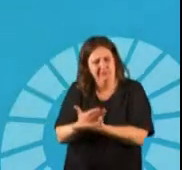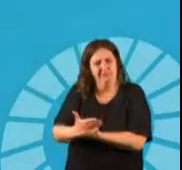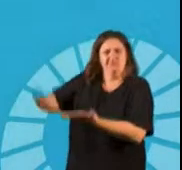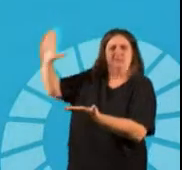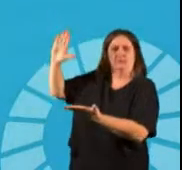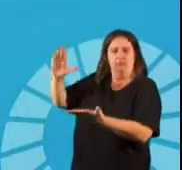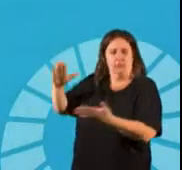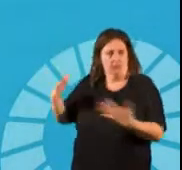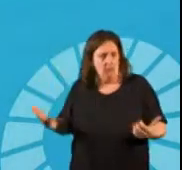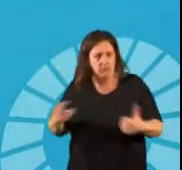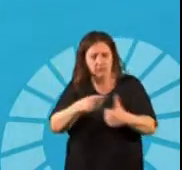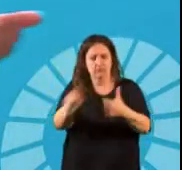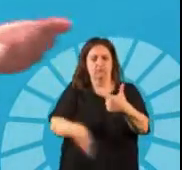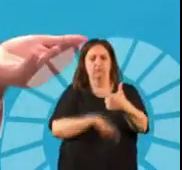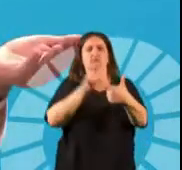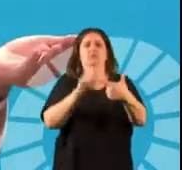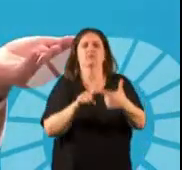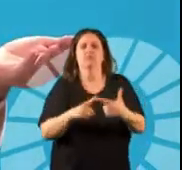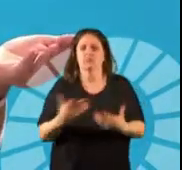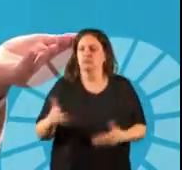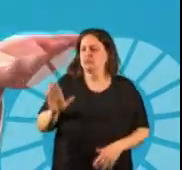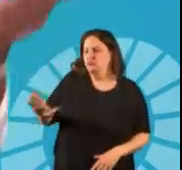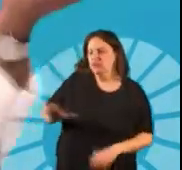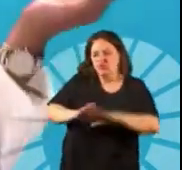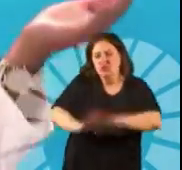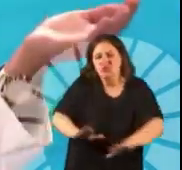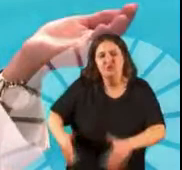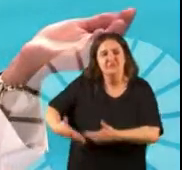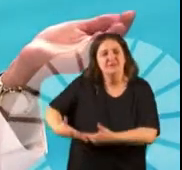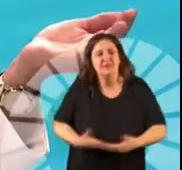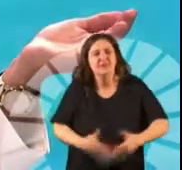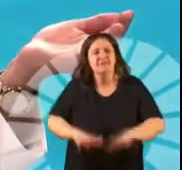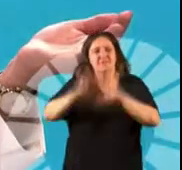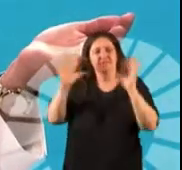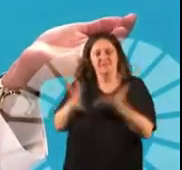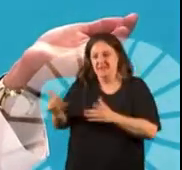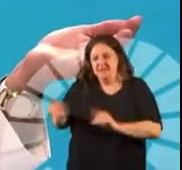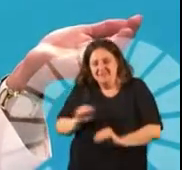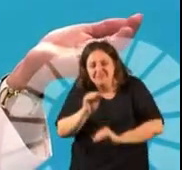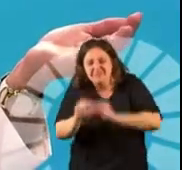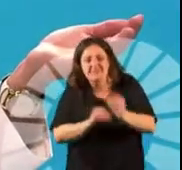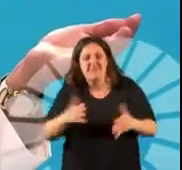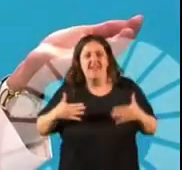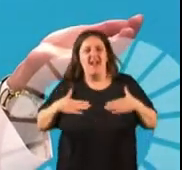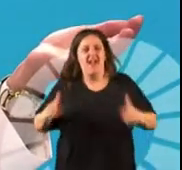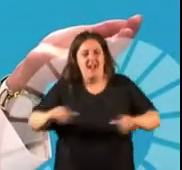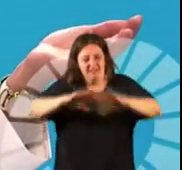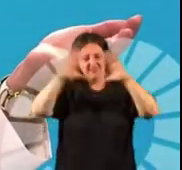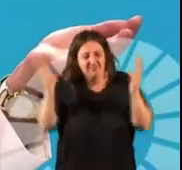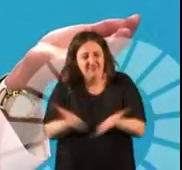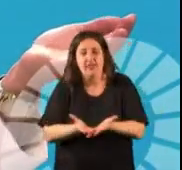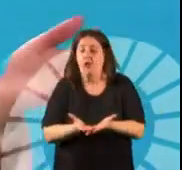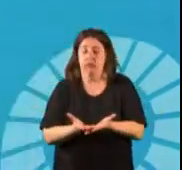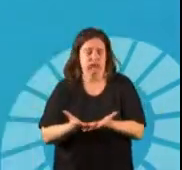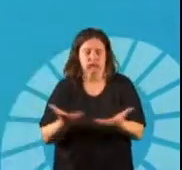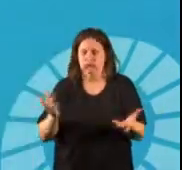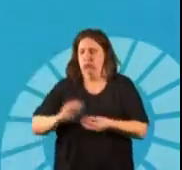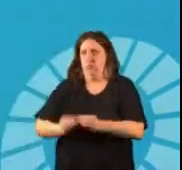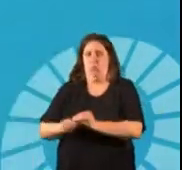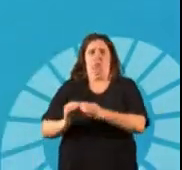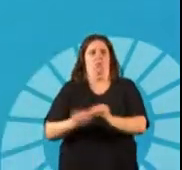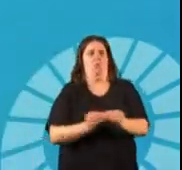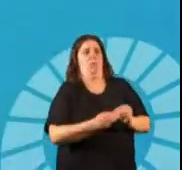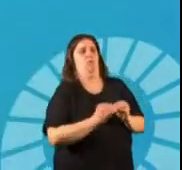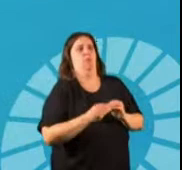face alongside gender-based violence. In childcare, women were already doing 75% of it before the pandemic. Now they're doing,